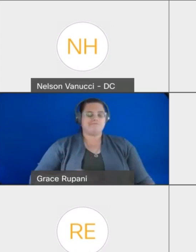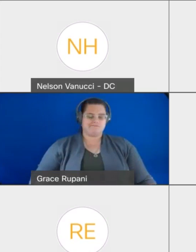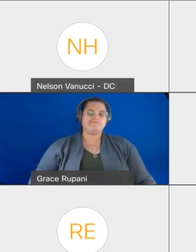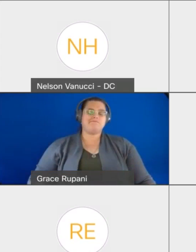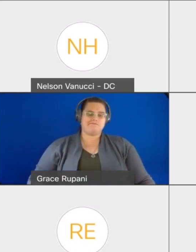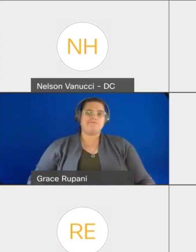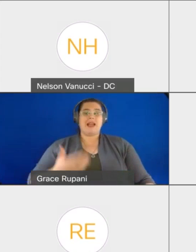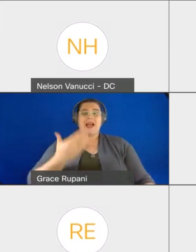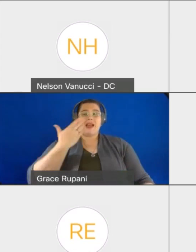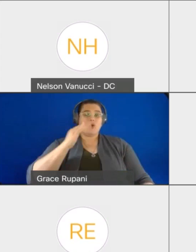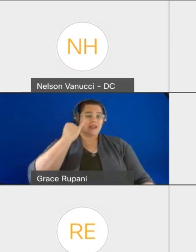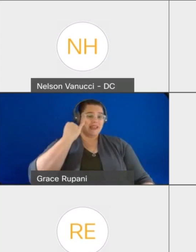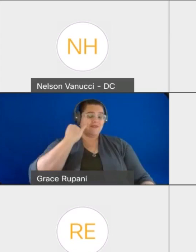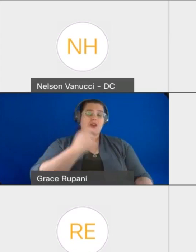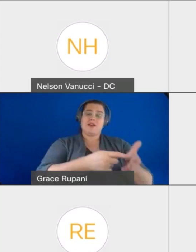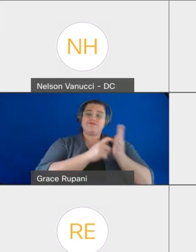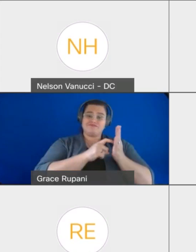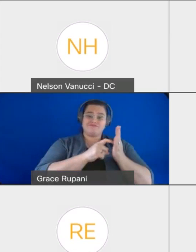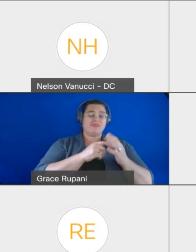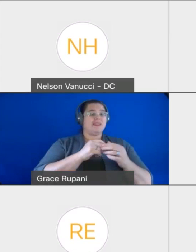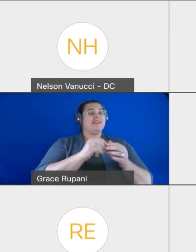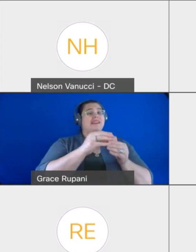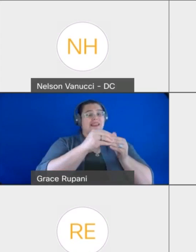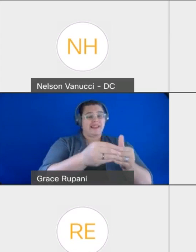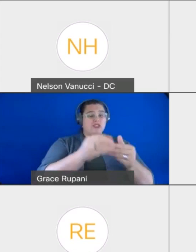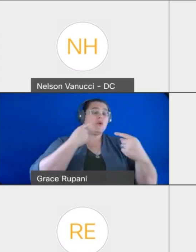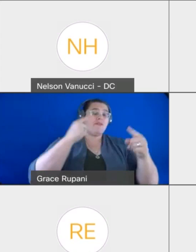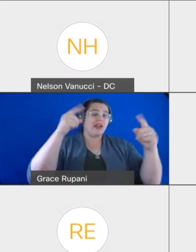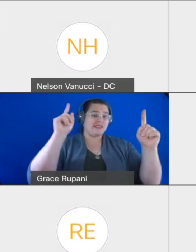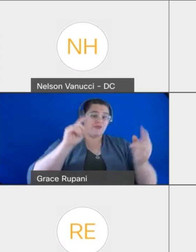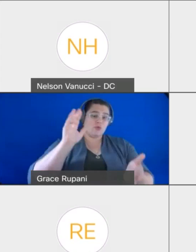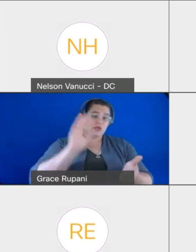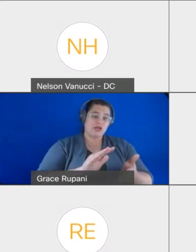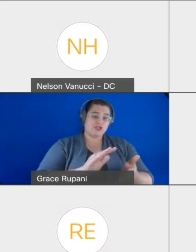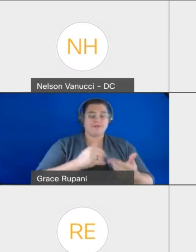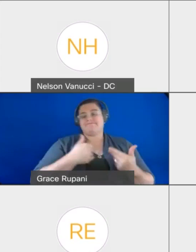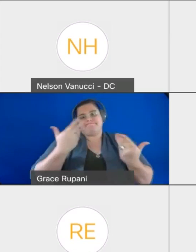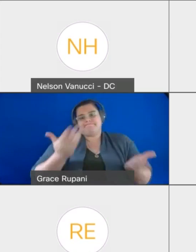would be effective in preventing COVID infections is a good question.